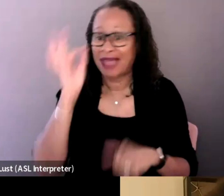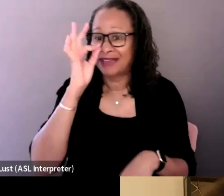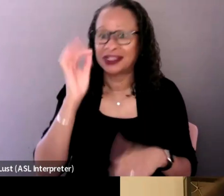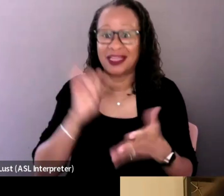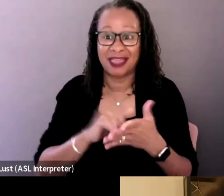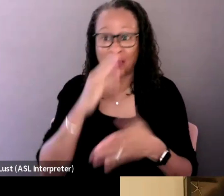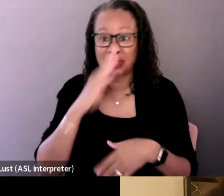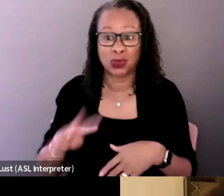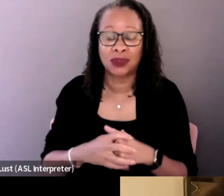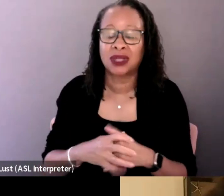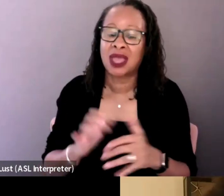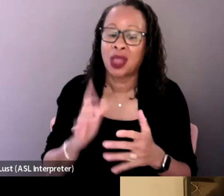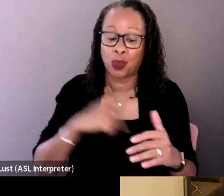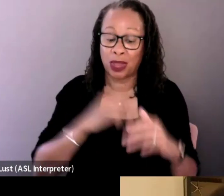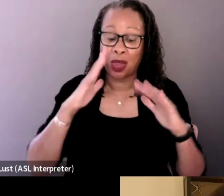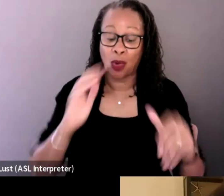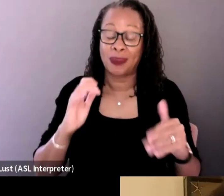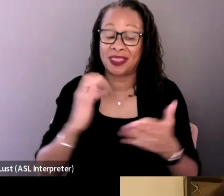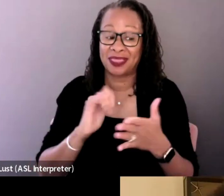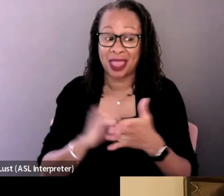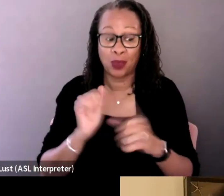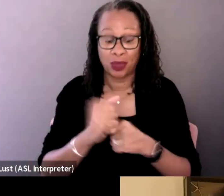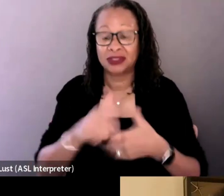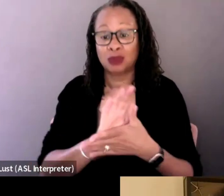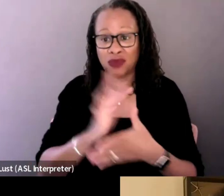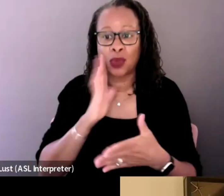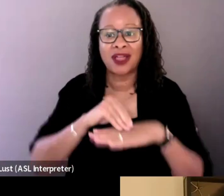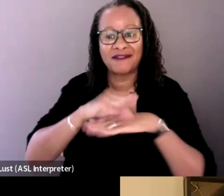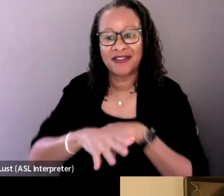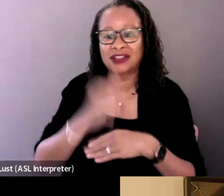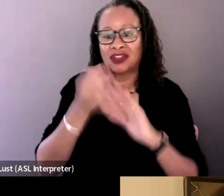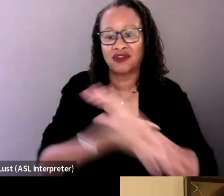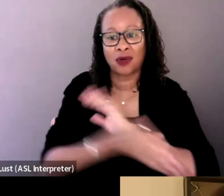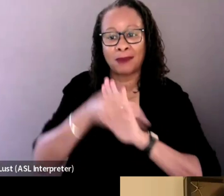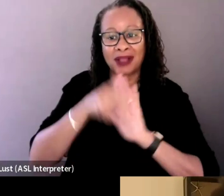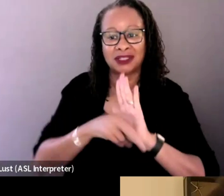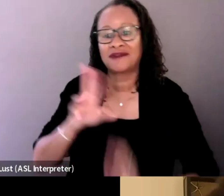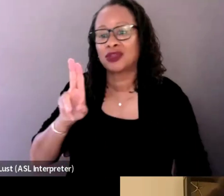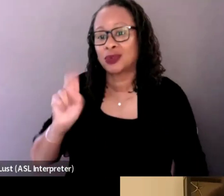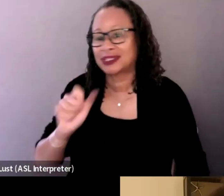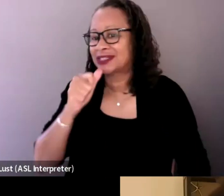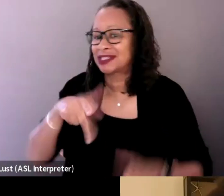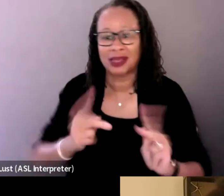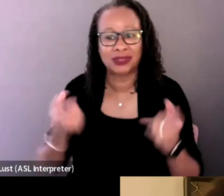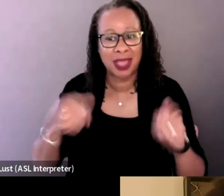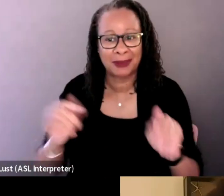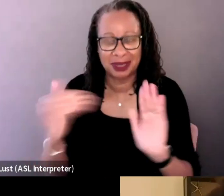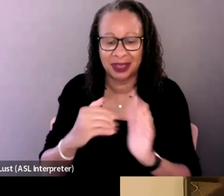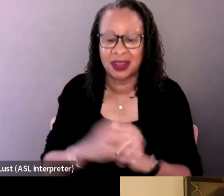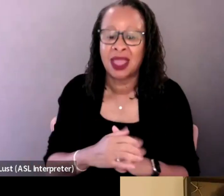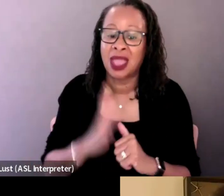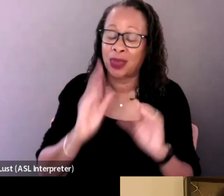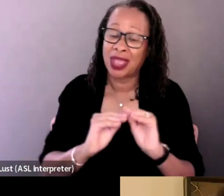we hope is that somehow we affect with this movie the foreign policy of the US that doesn't allow this to happen again. And we definitely